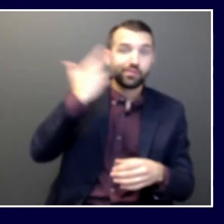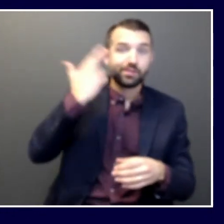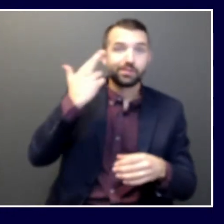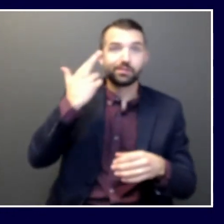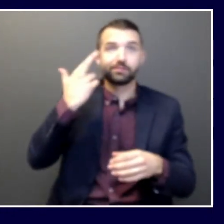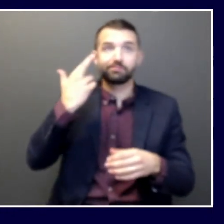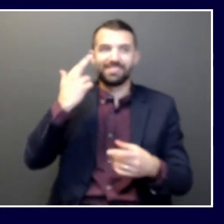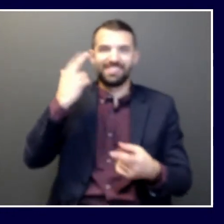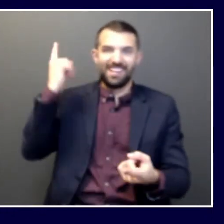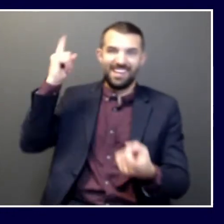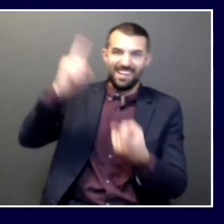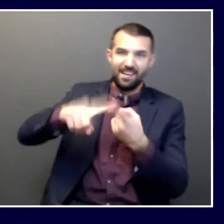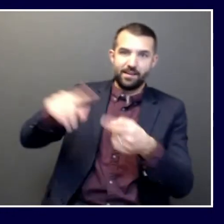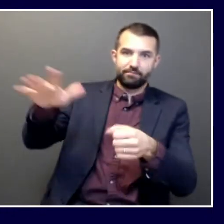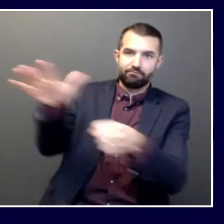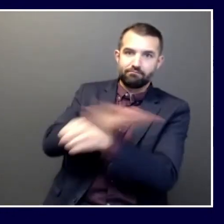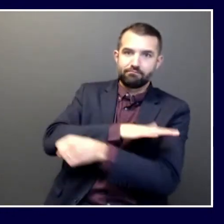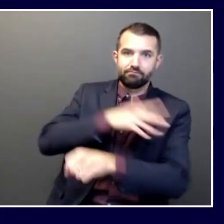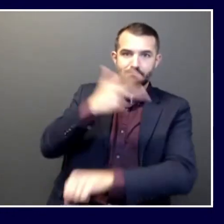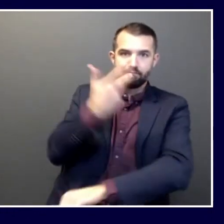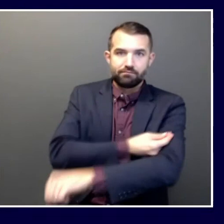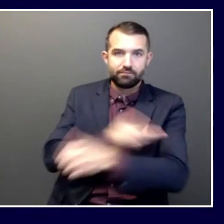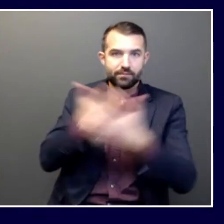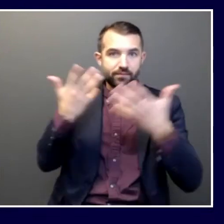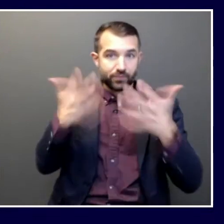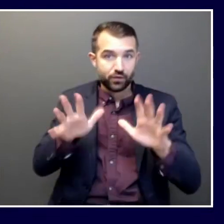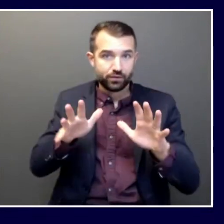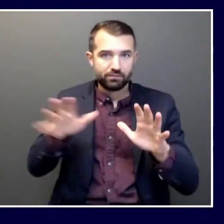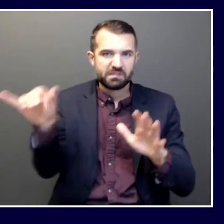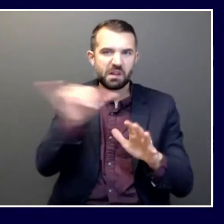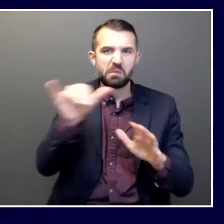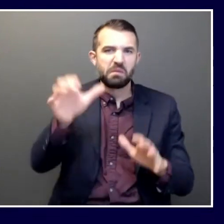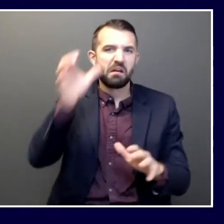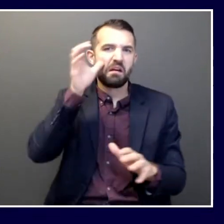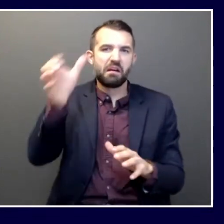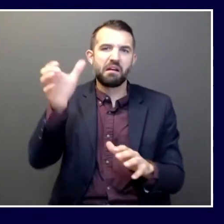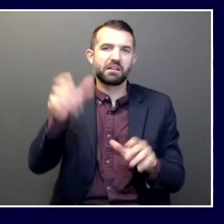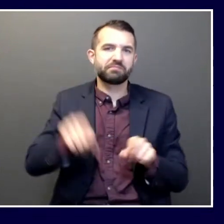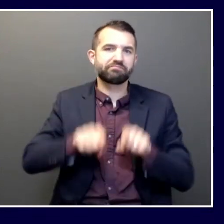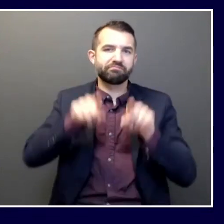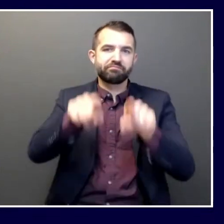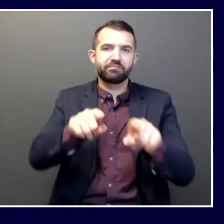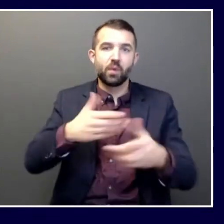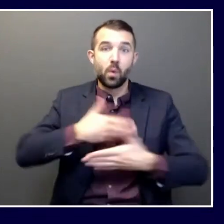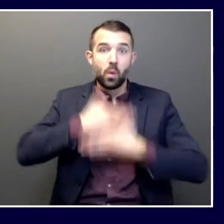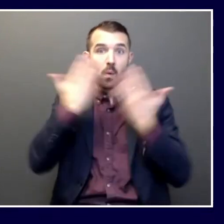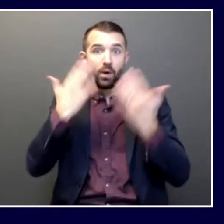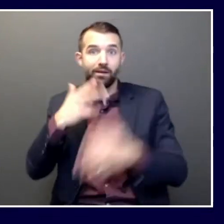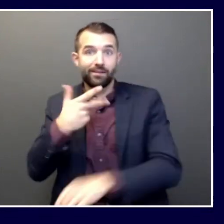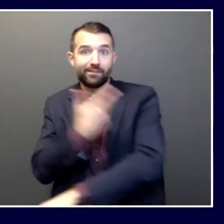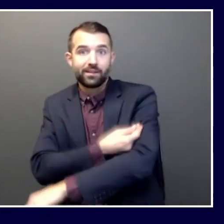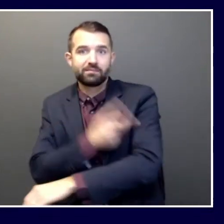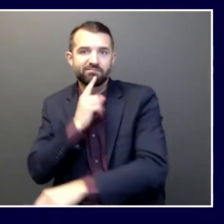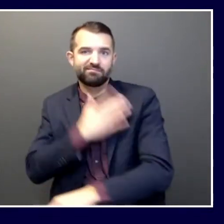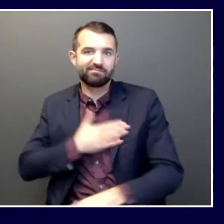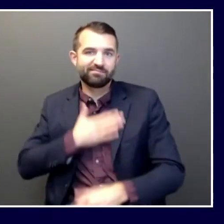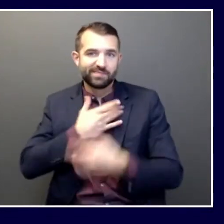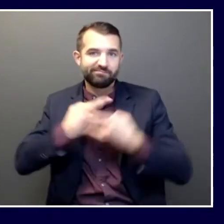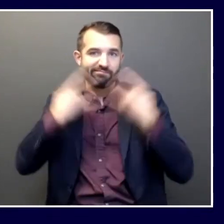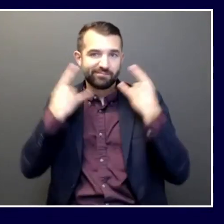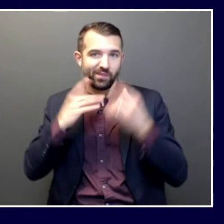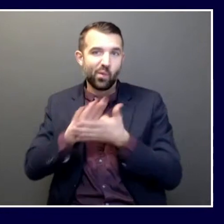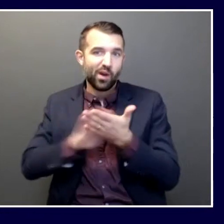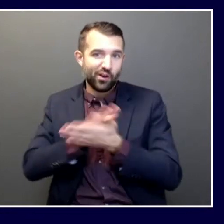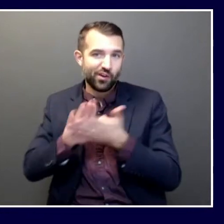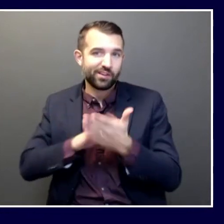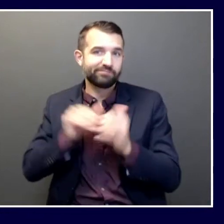you work with them as if they were not vaccinated, but know that the risk is not the same. Vaccines are really that